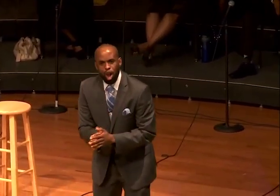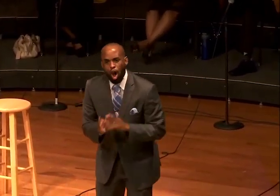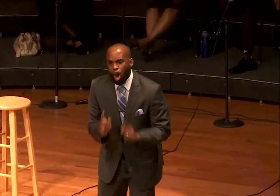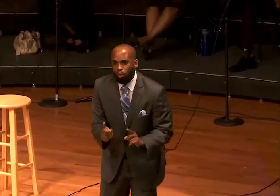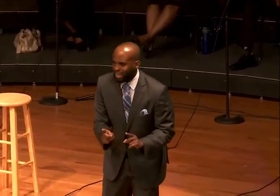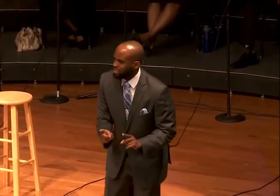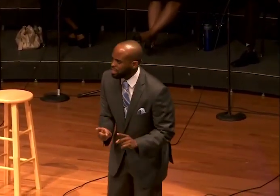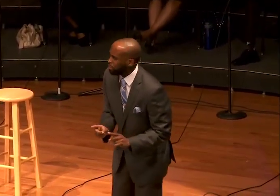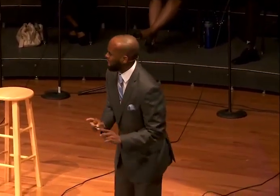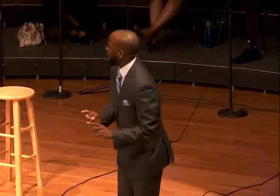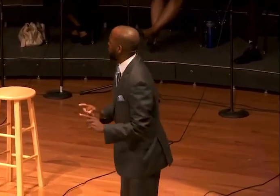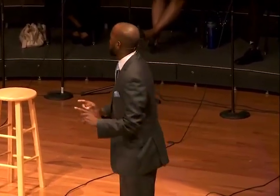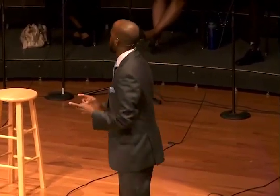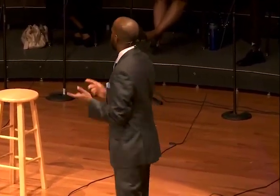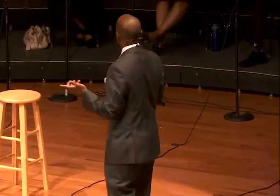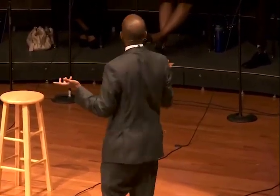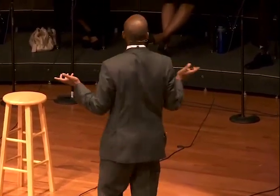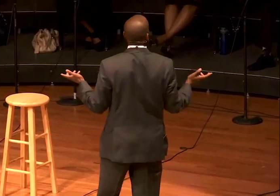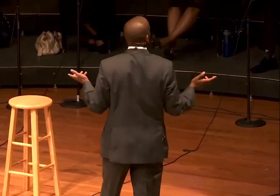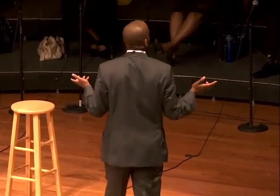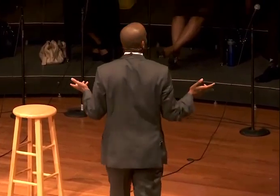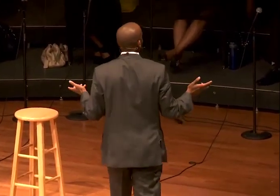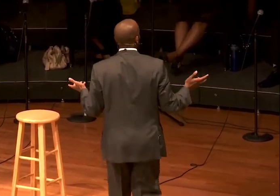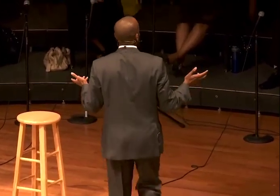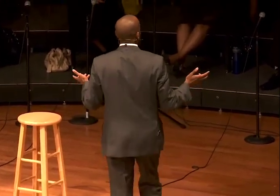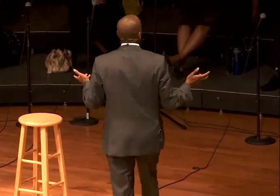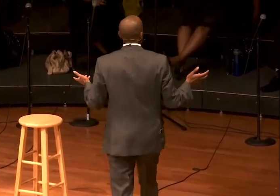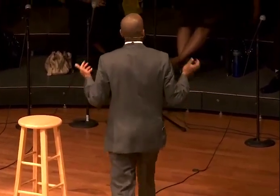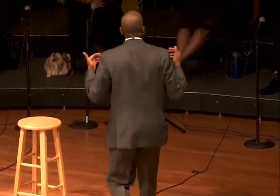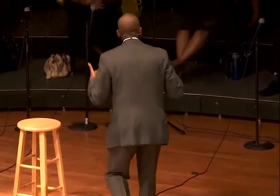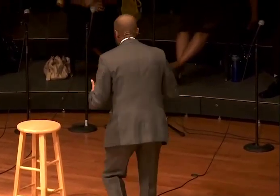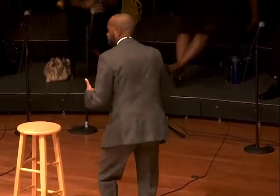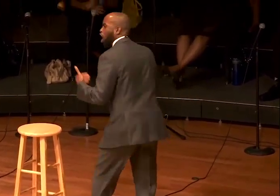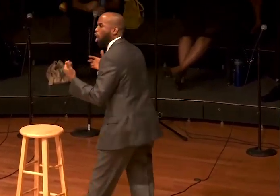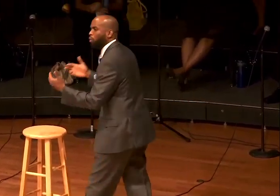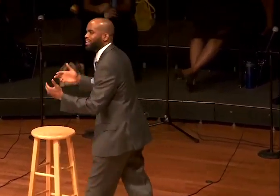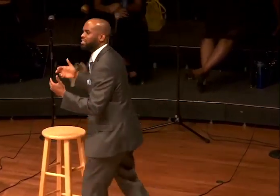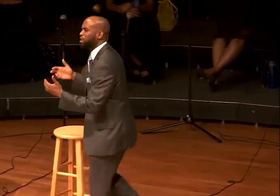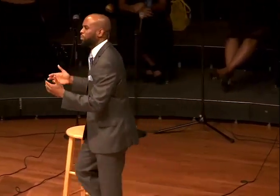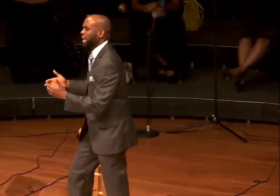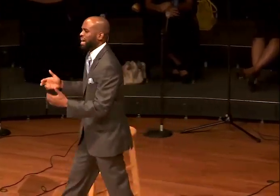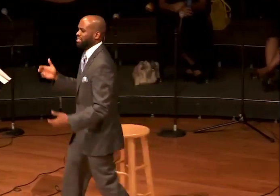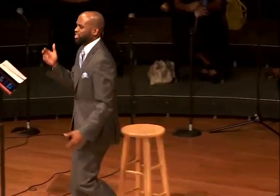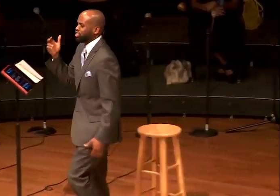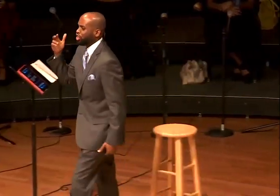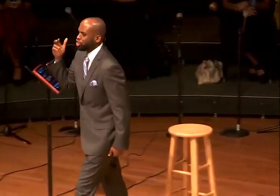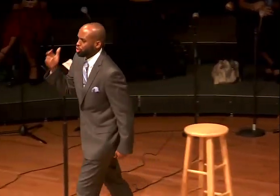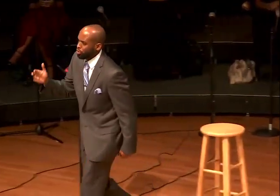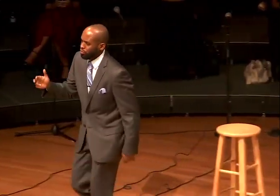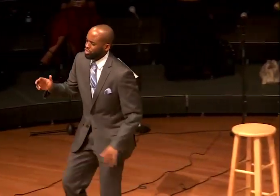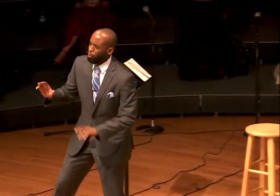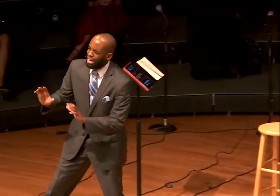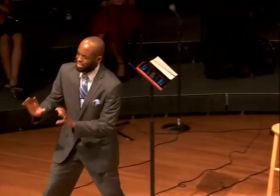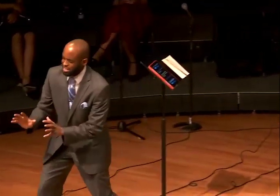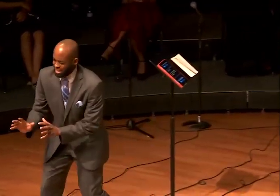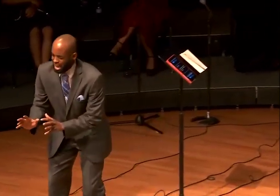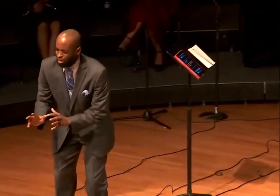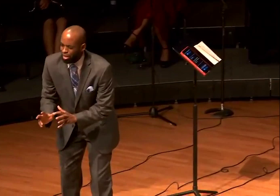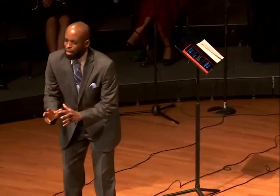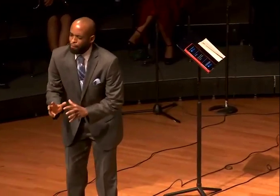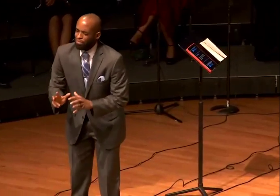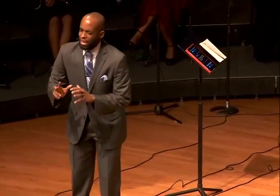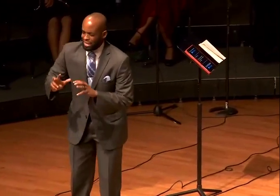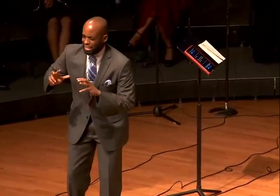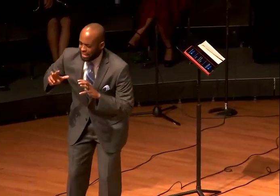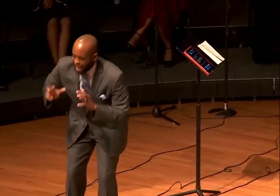Bible always symbolize truth. Light always symbolizes truth. So watch this